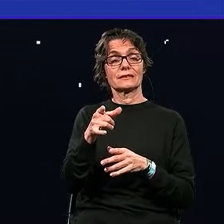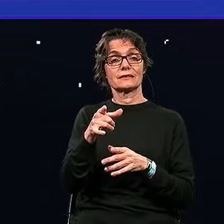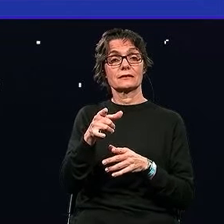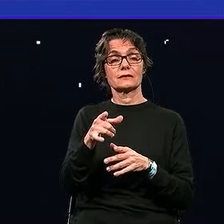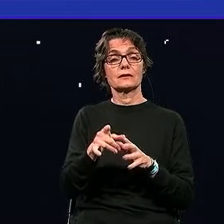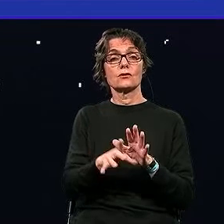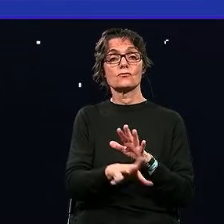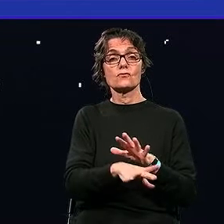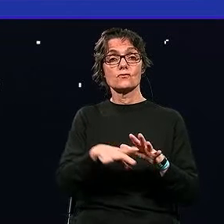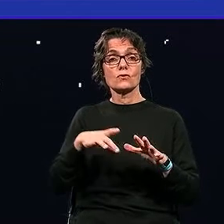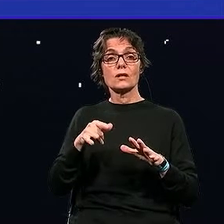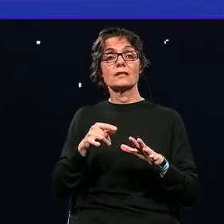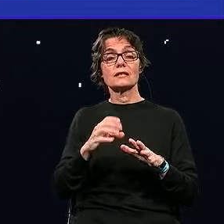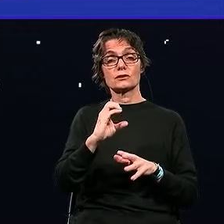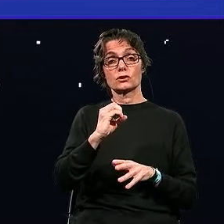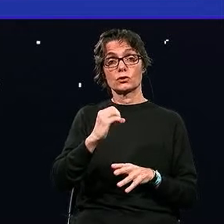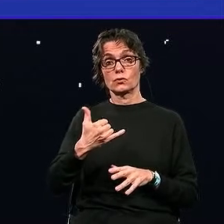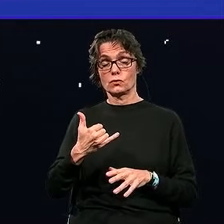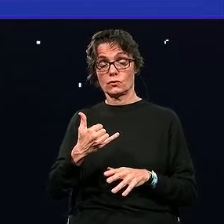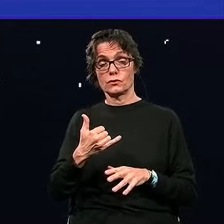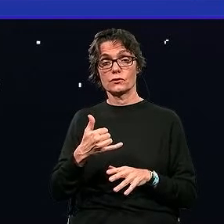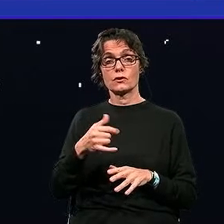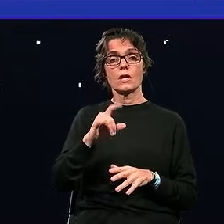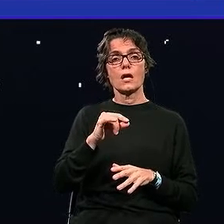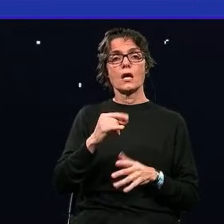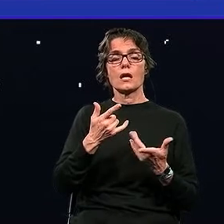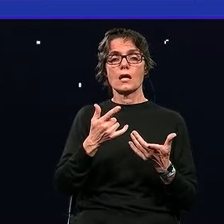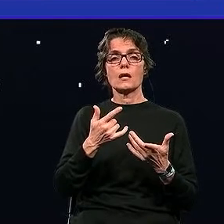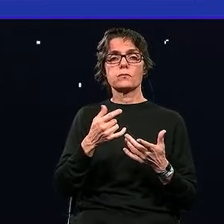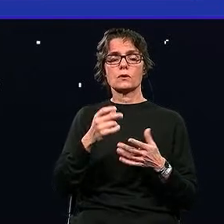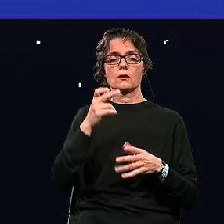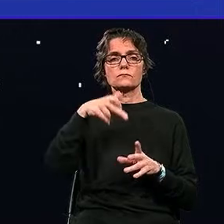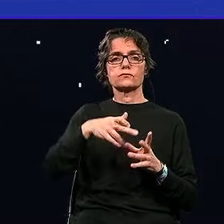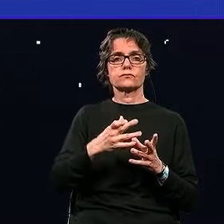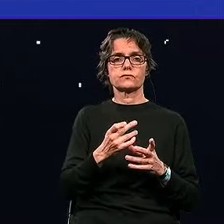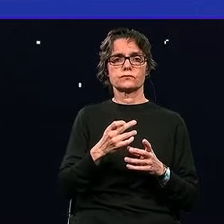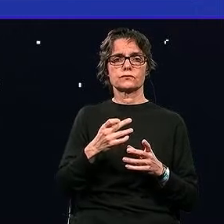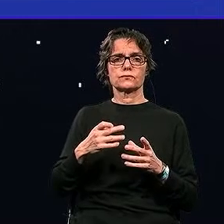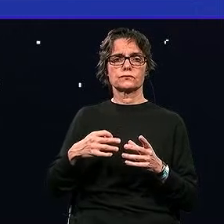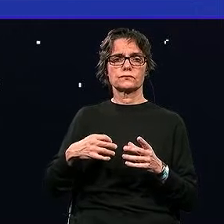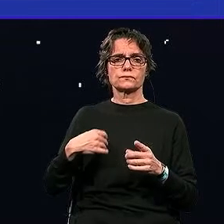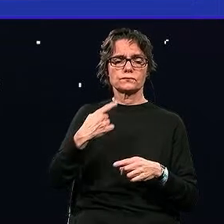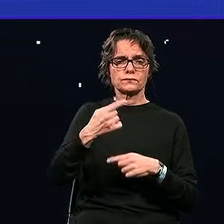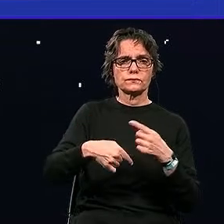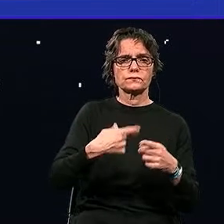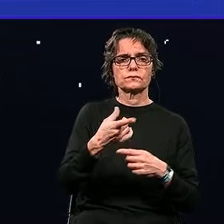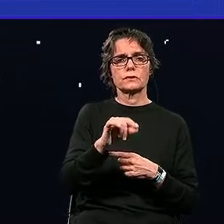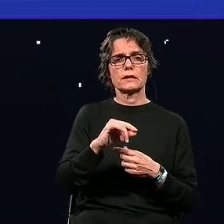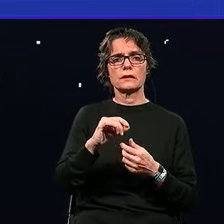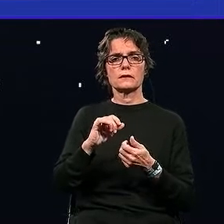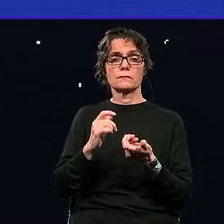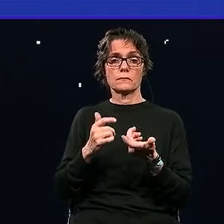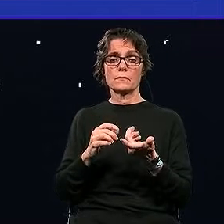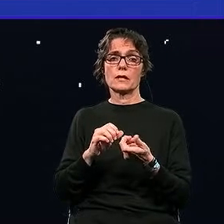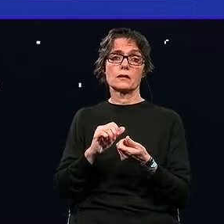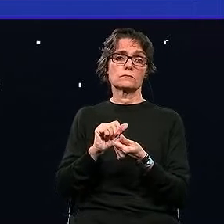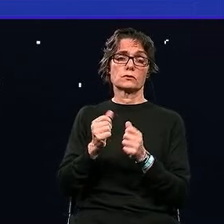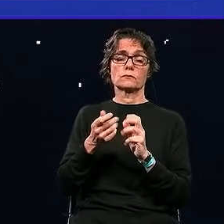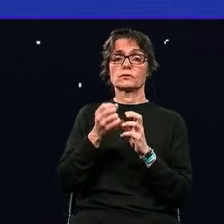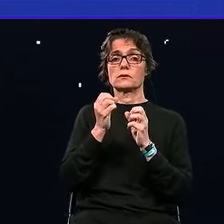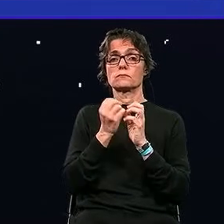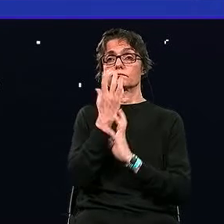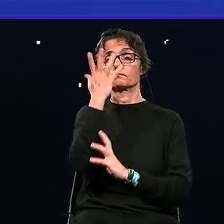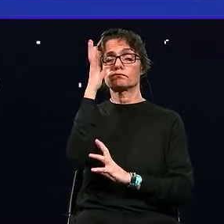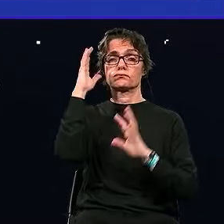from CO2, from the burning of fossil fuels, and probably about 10% from changes in land use, deforestation,